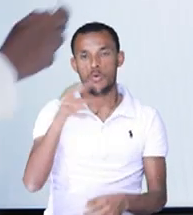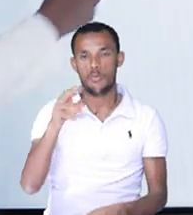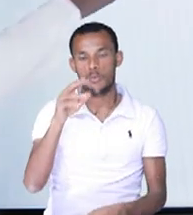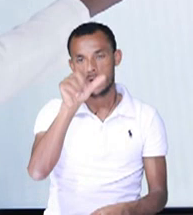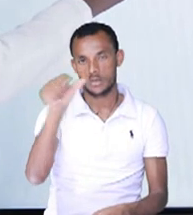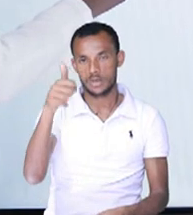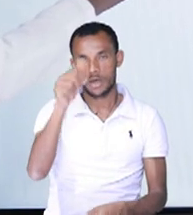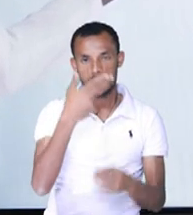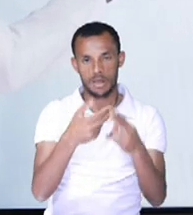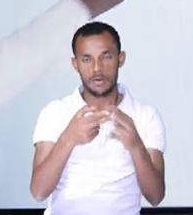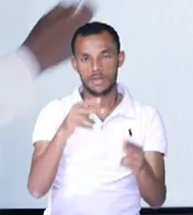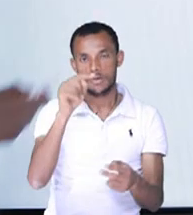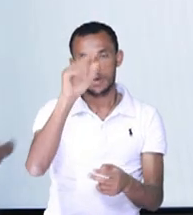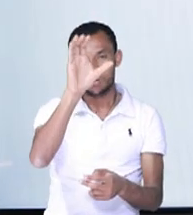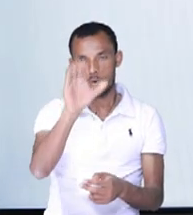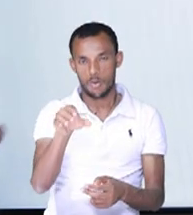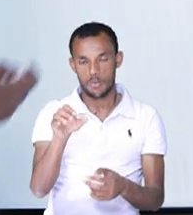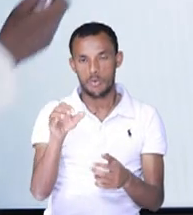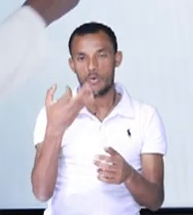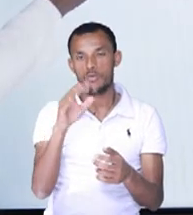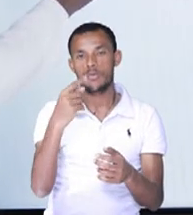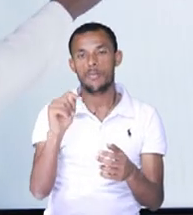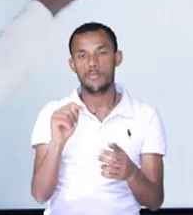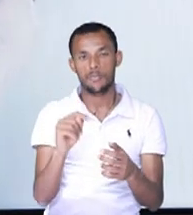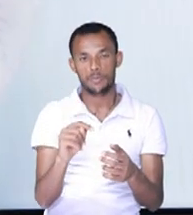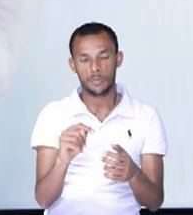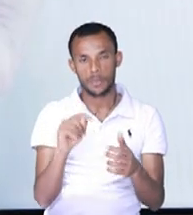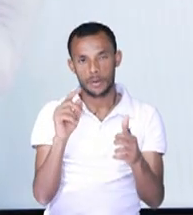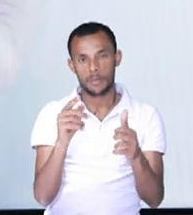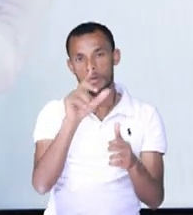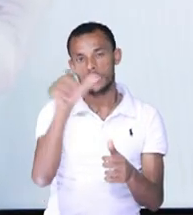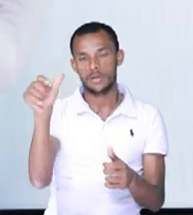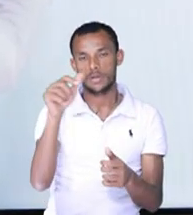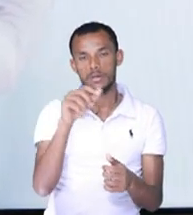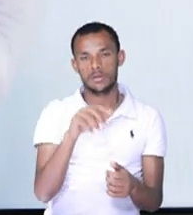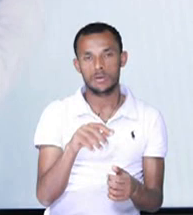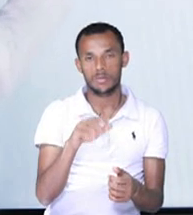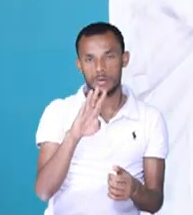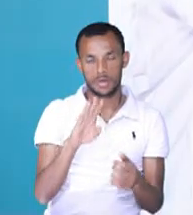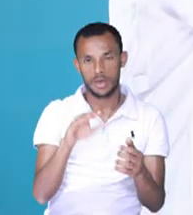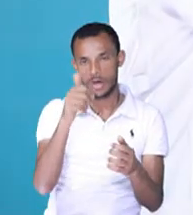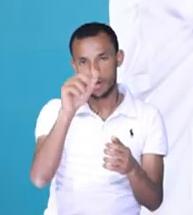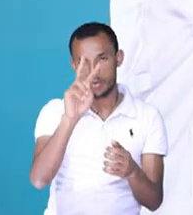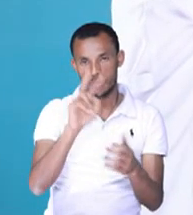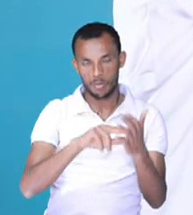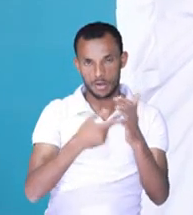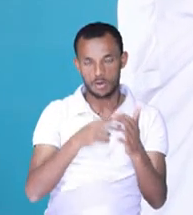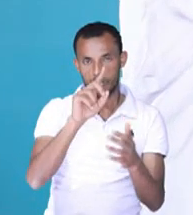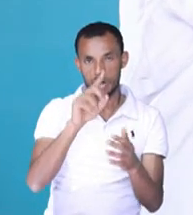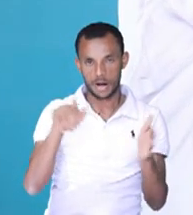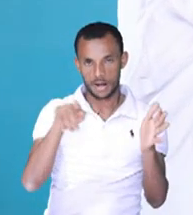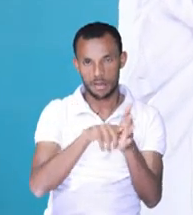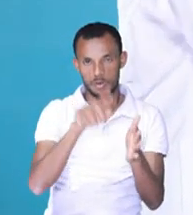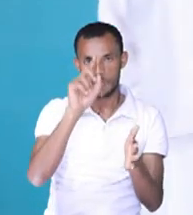A by the first column of matrix B. So what is that? A2. A2 it was this one. 1,